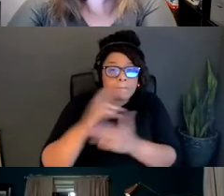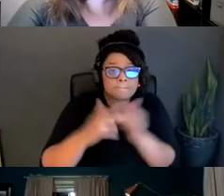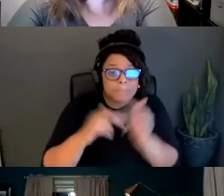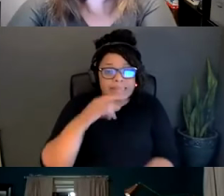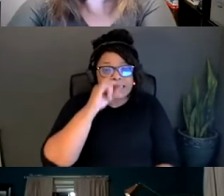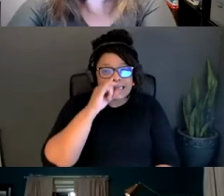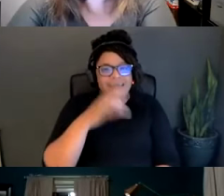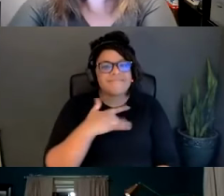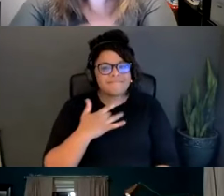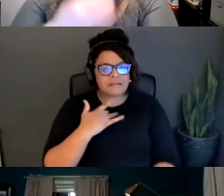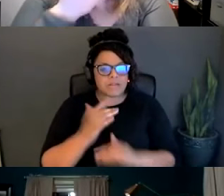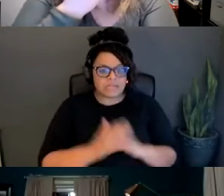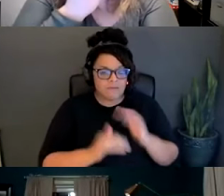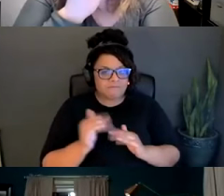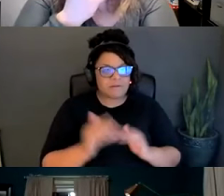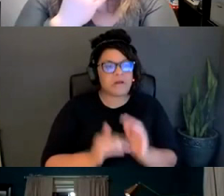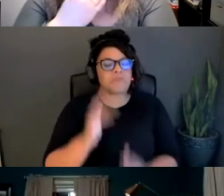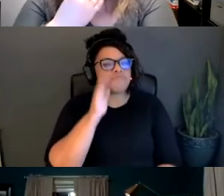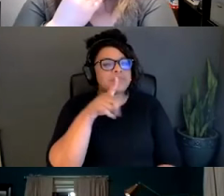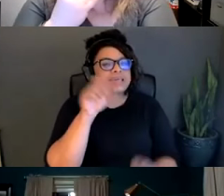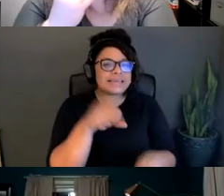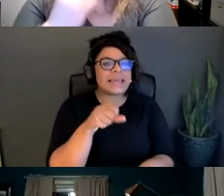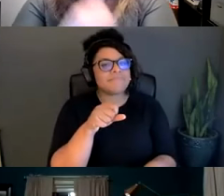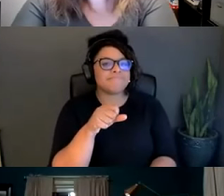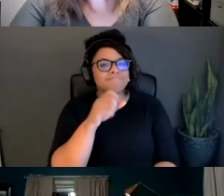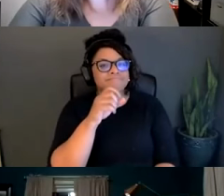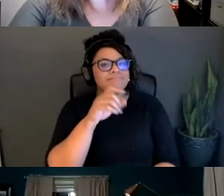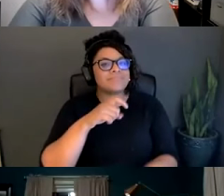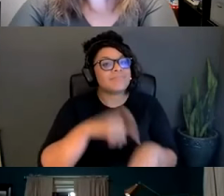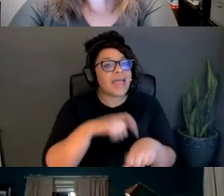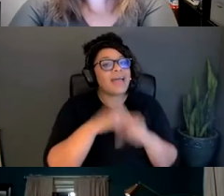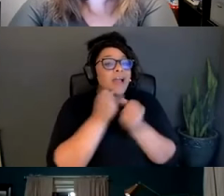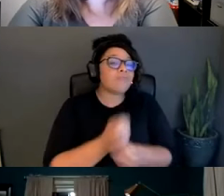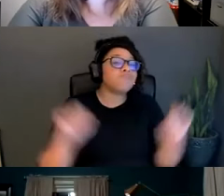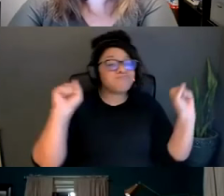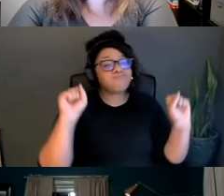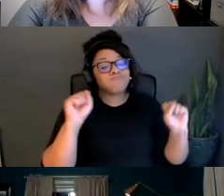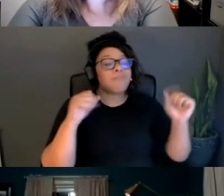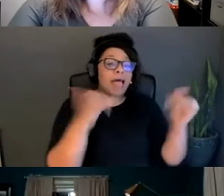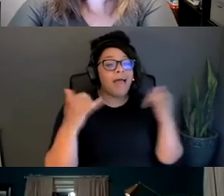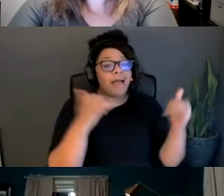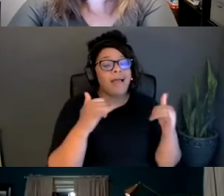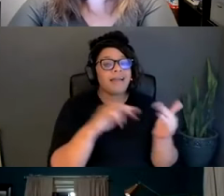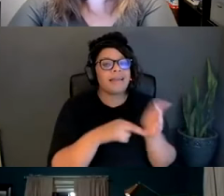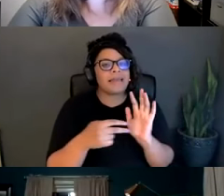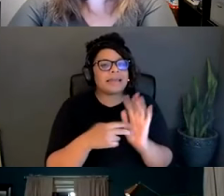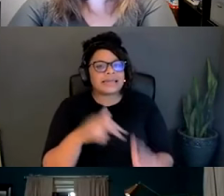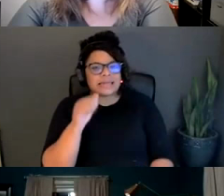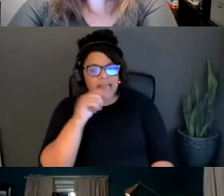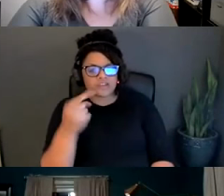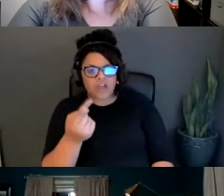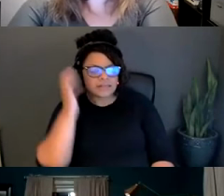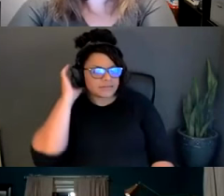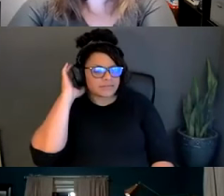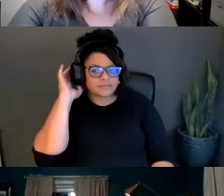children feel comfortable knowing that their time for free unstructured play means that not only are